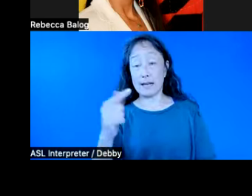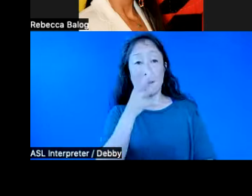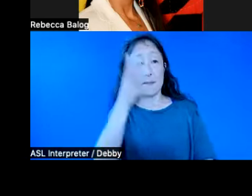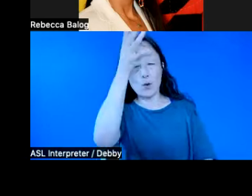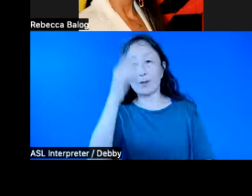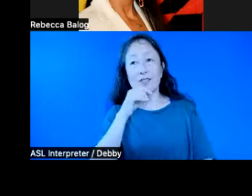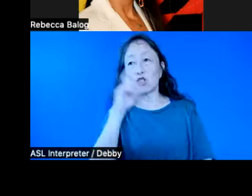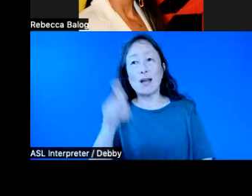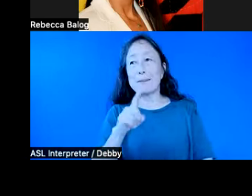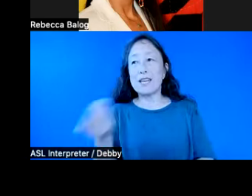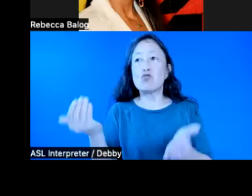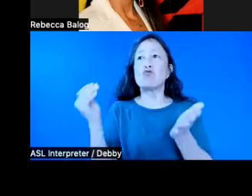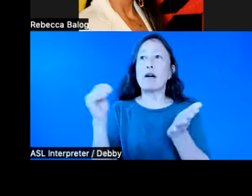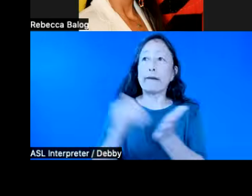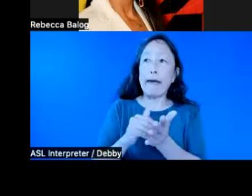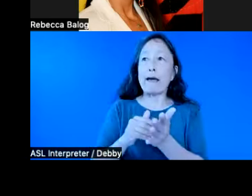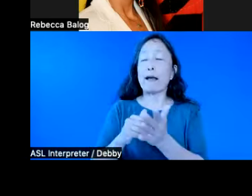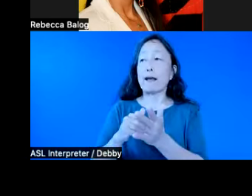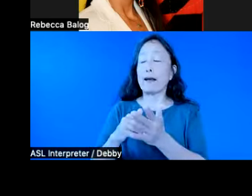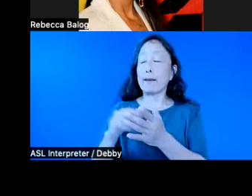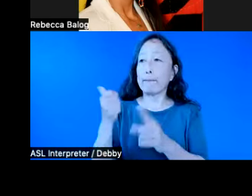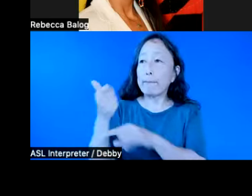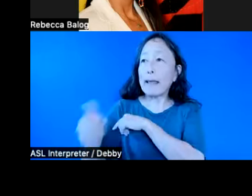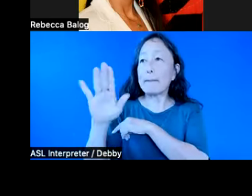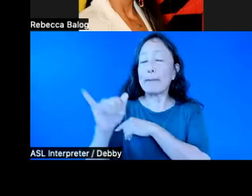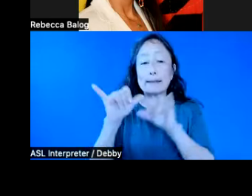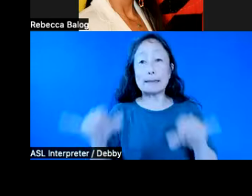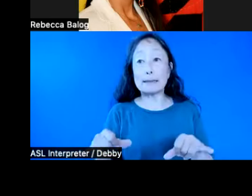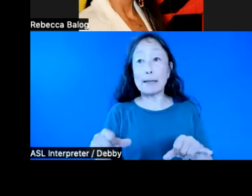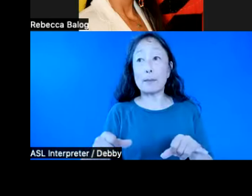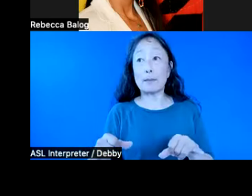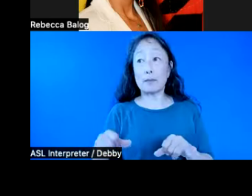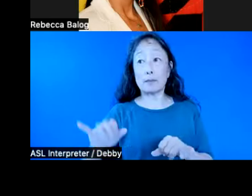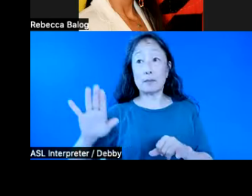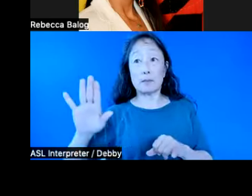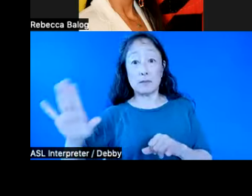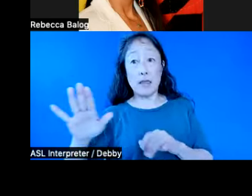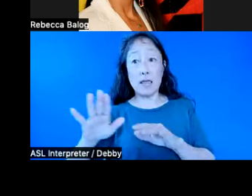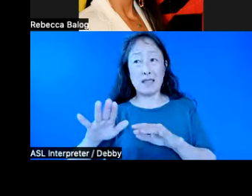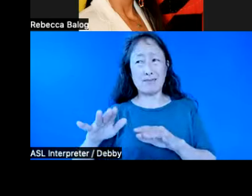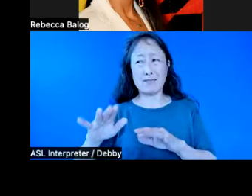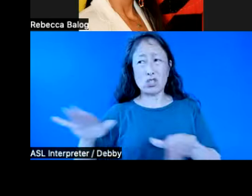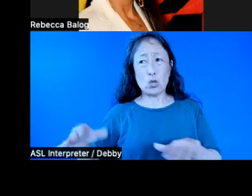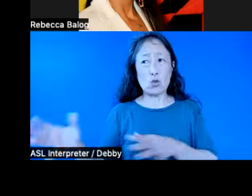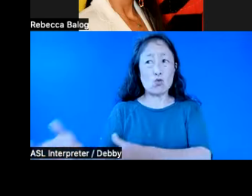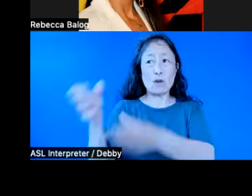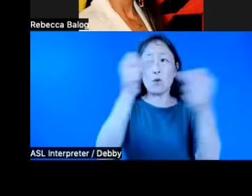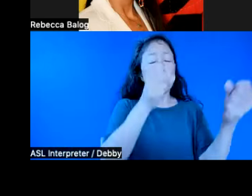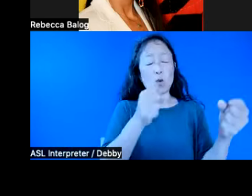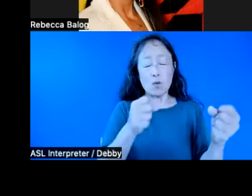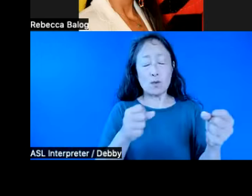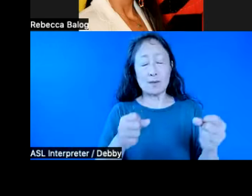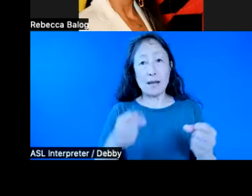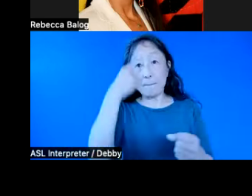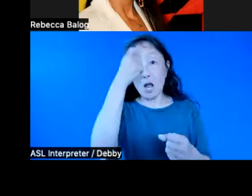and have her children or his or their children removed because there is violence in the home. It's